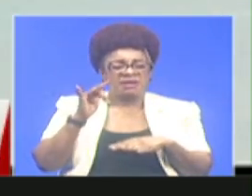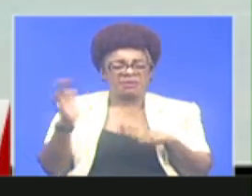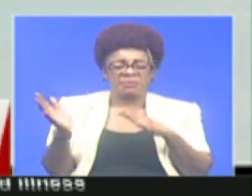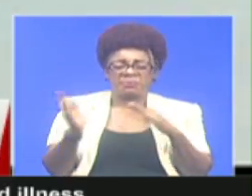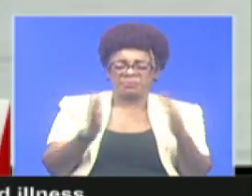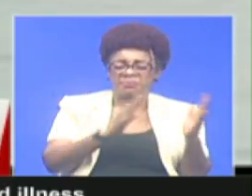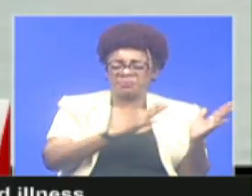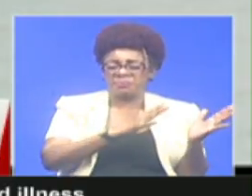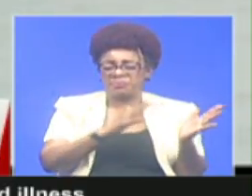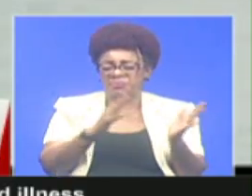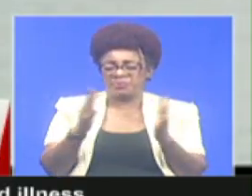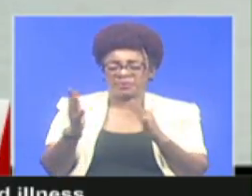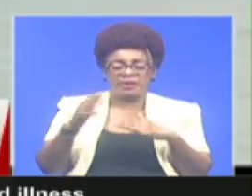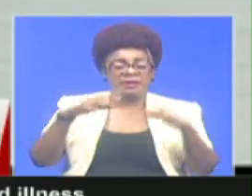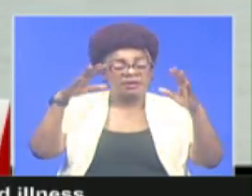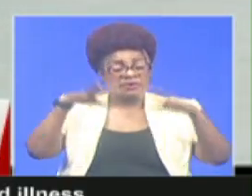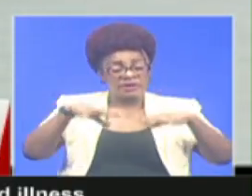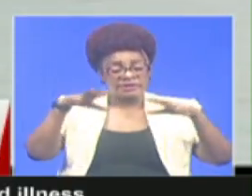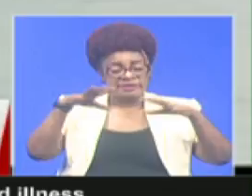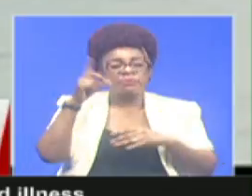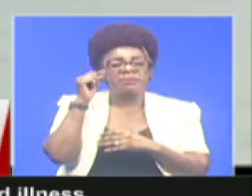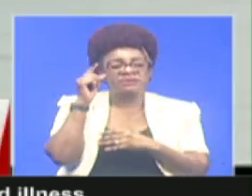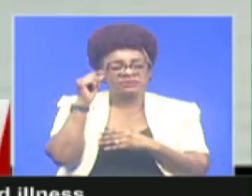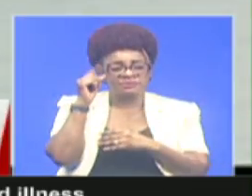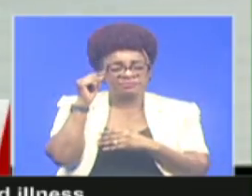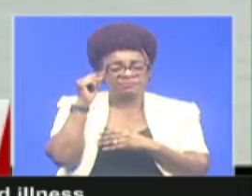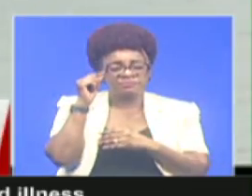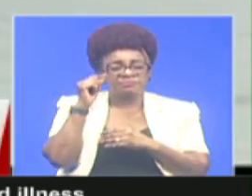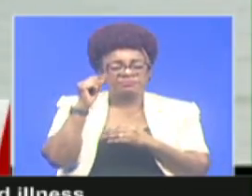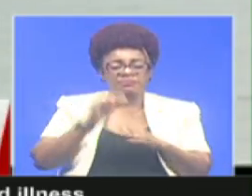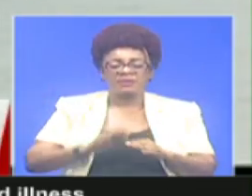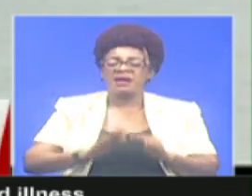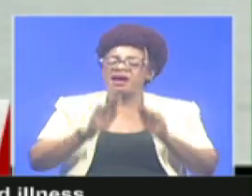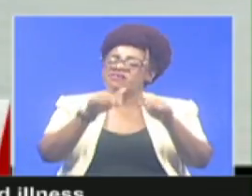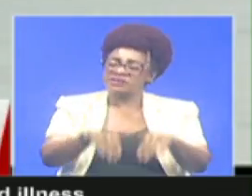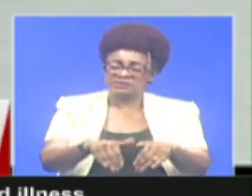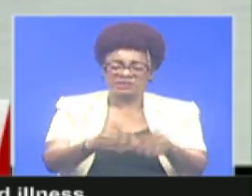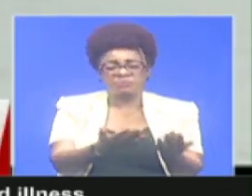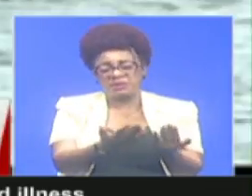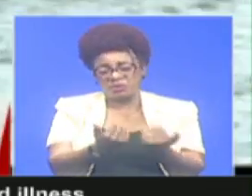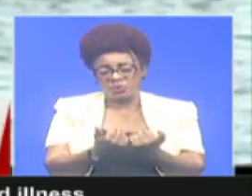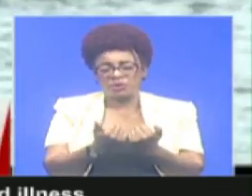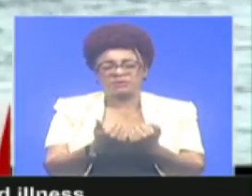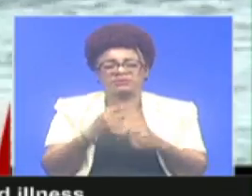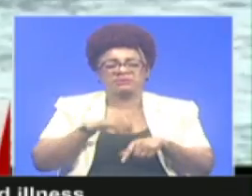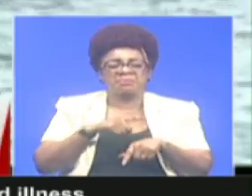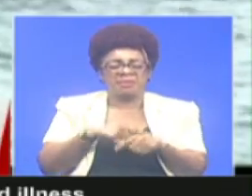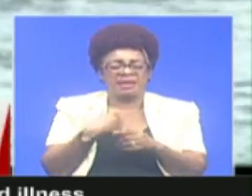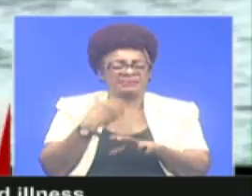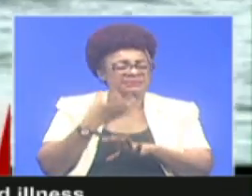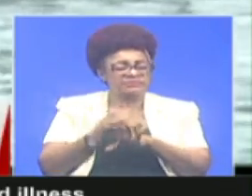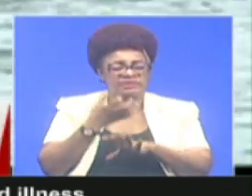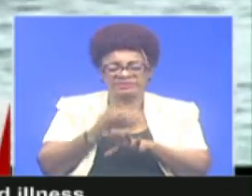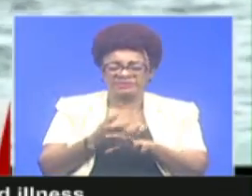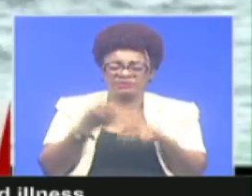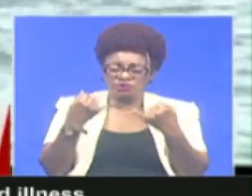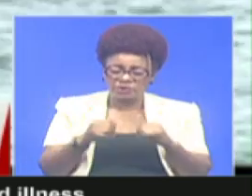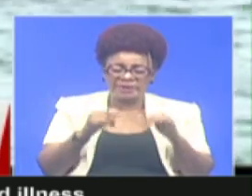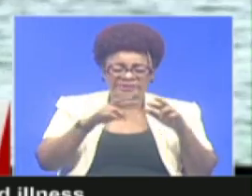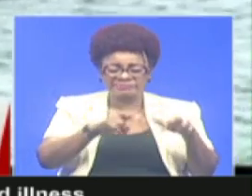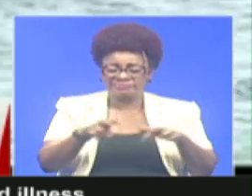and a heavy downpour in Mombasa, and divers had to be recalled after experiencing difficulty maneuvering the